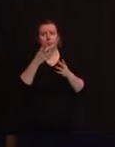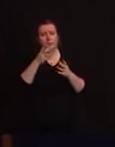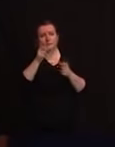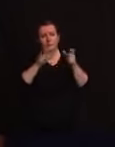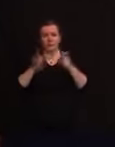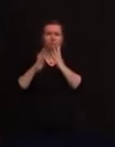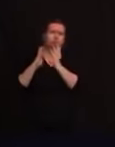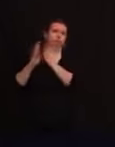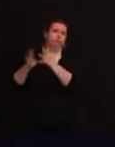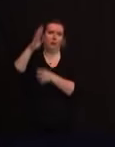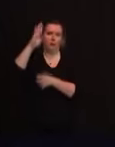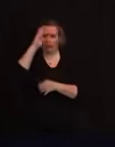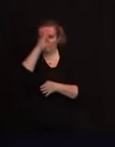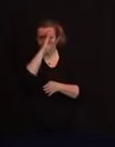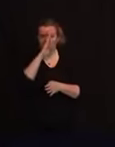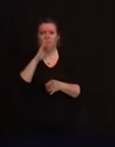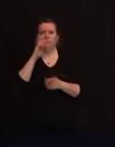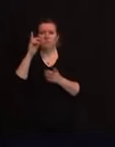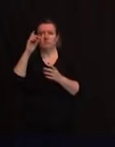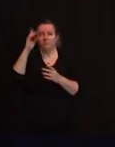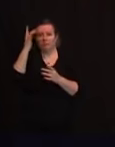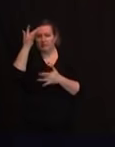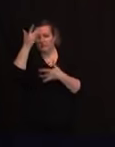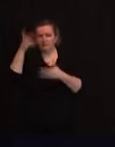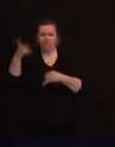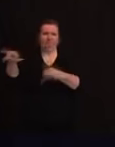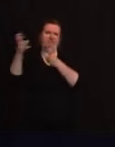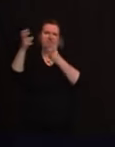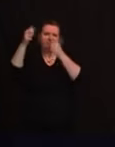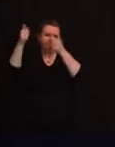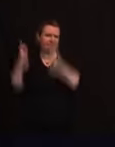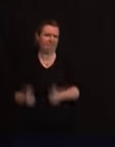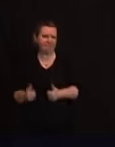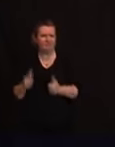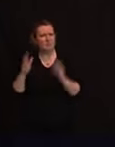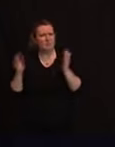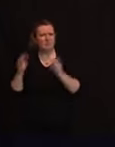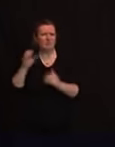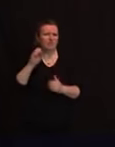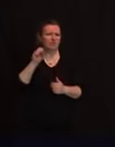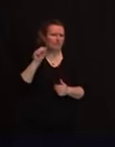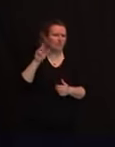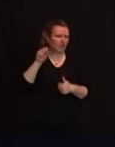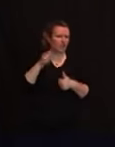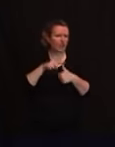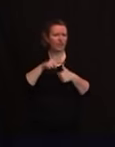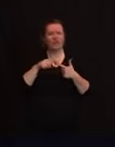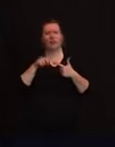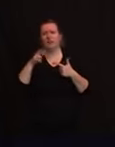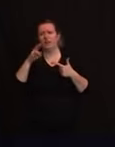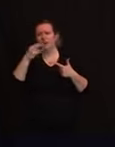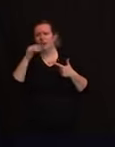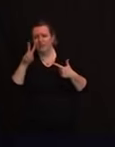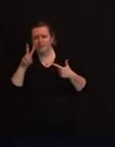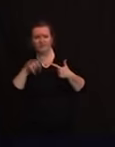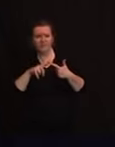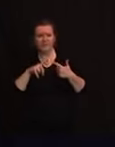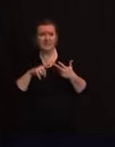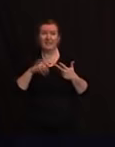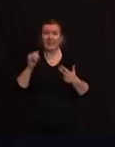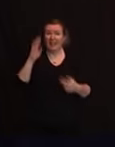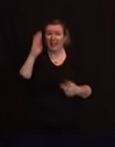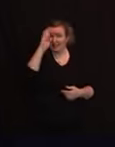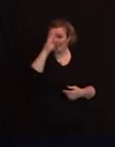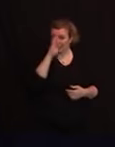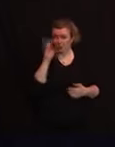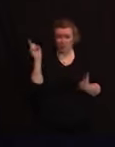quickly. So the hospitals when you're looking at, 1,500 people in critical care